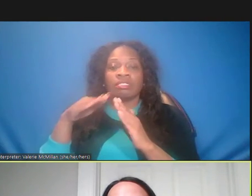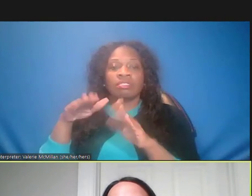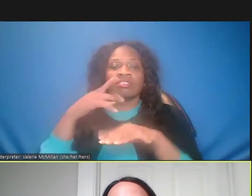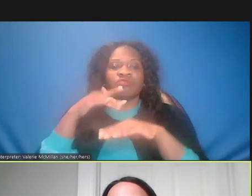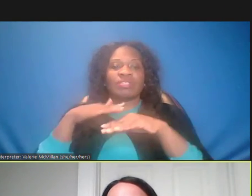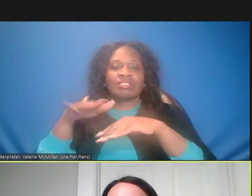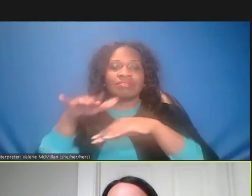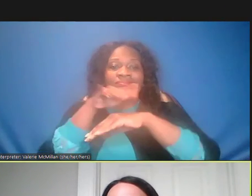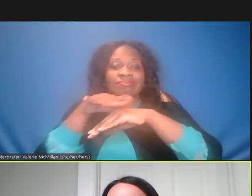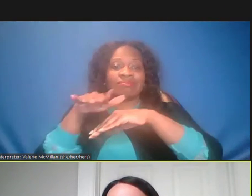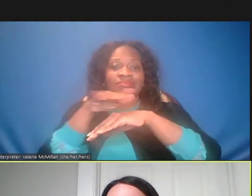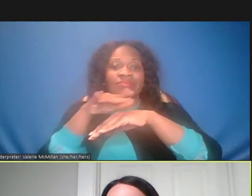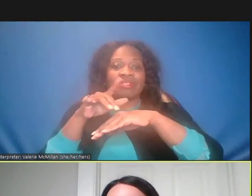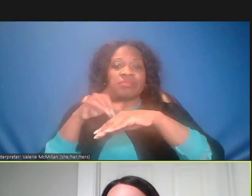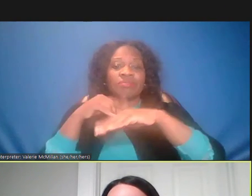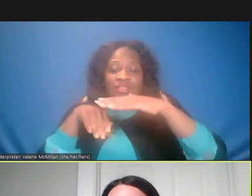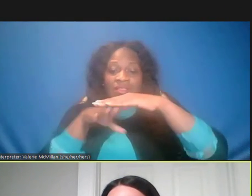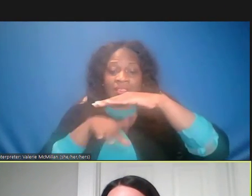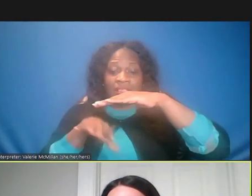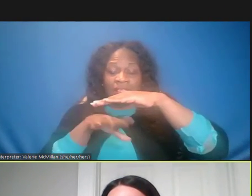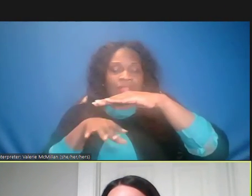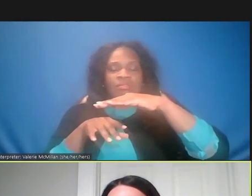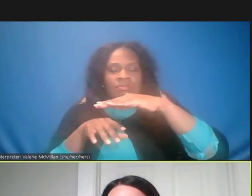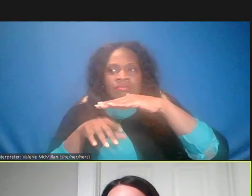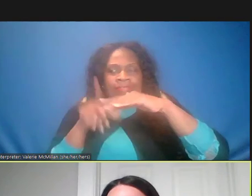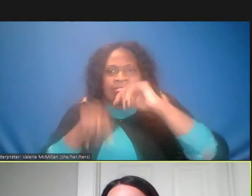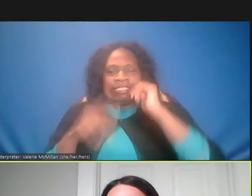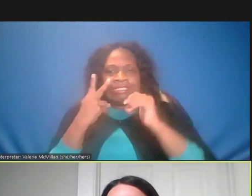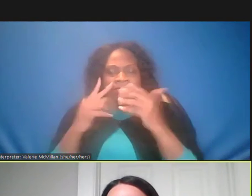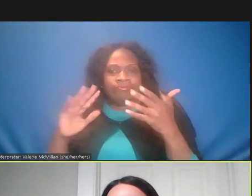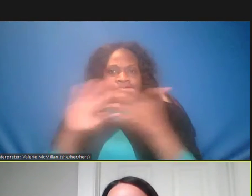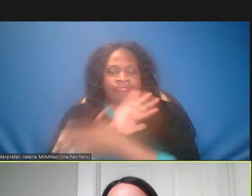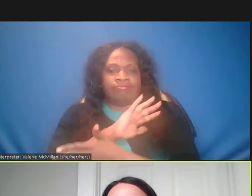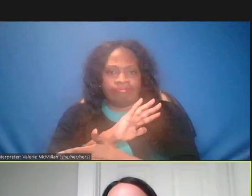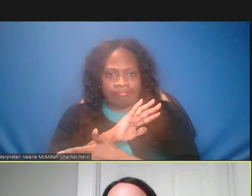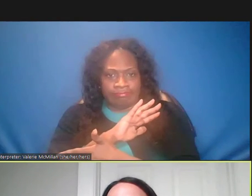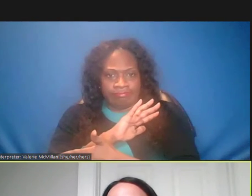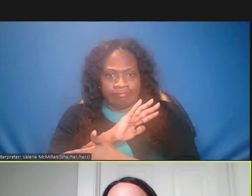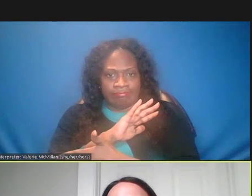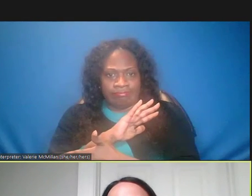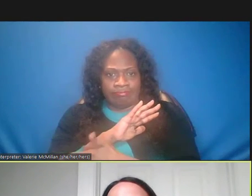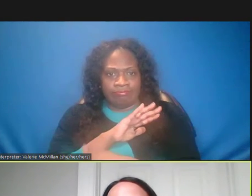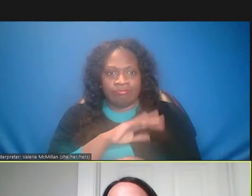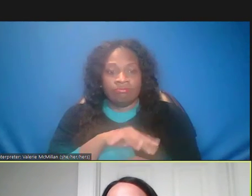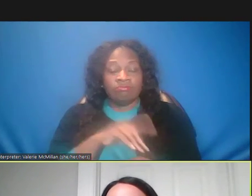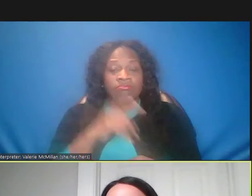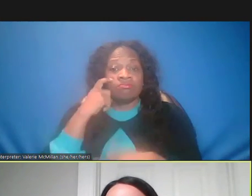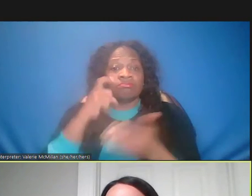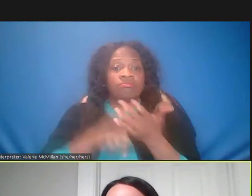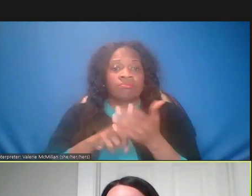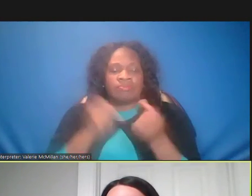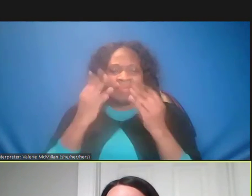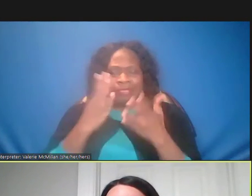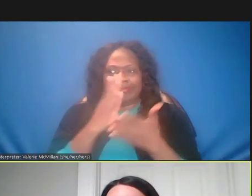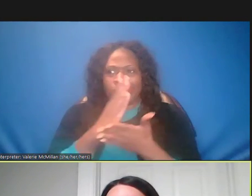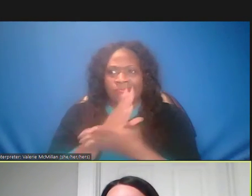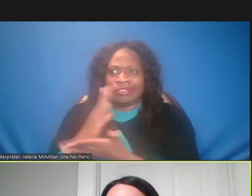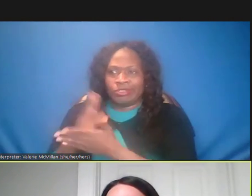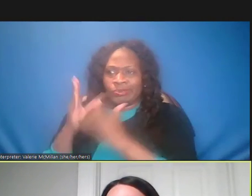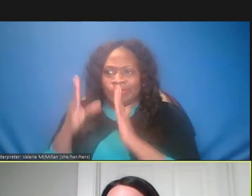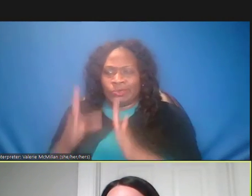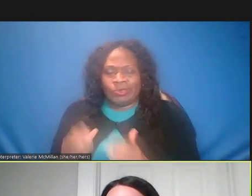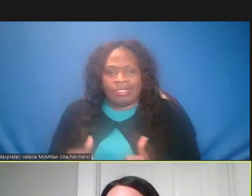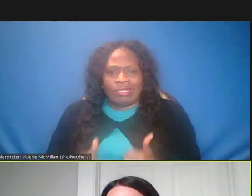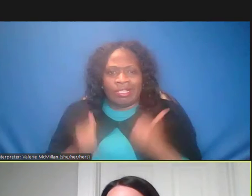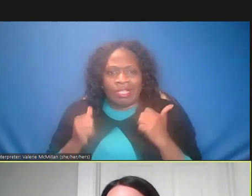effects are much greater below the surface where you can't see. You see here, there's many aspects of a person's life